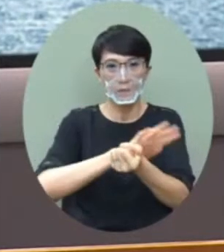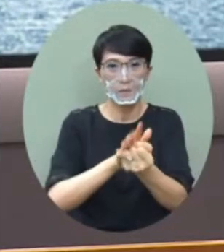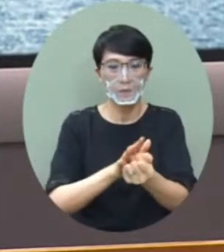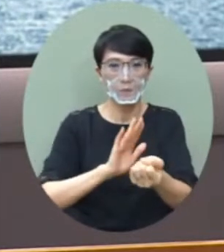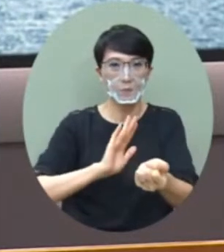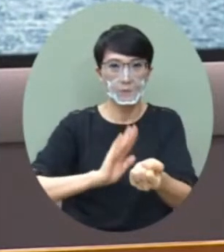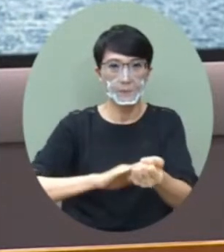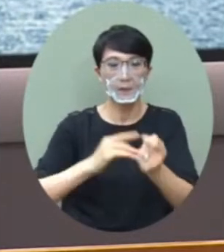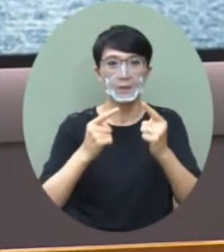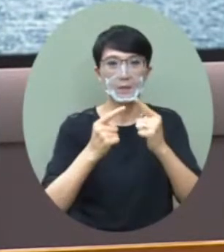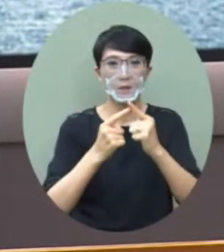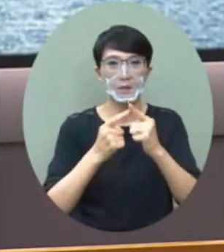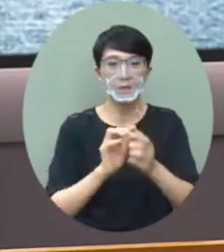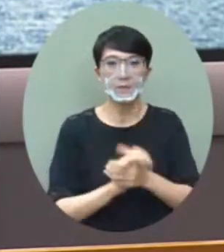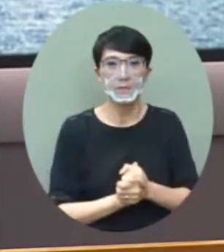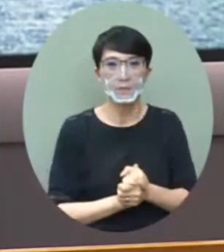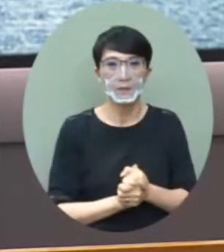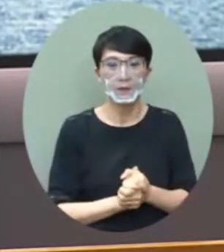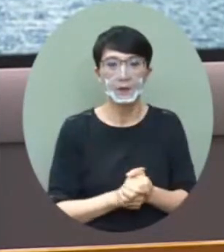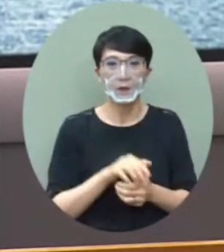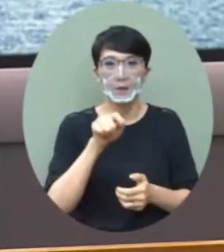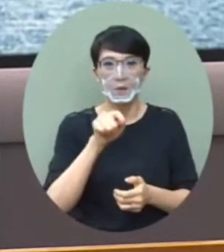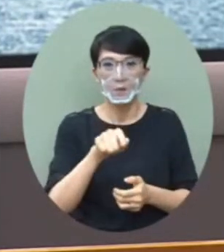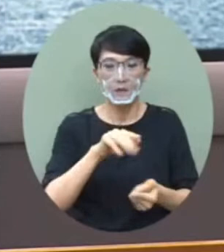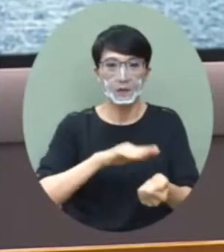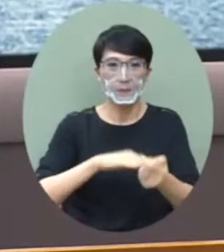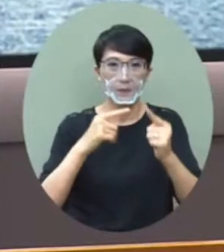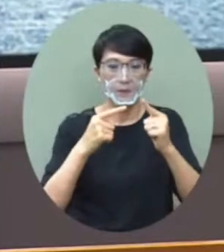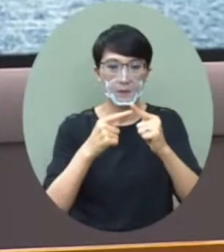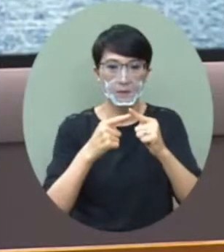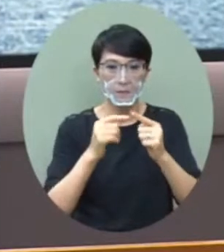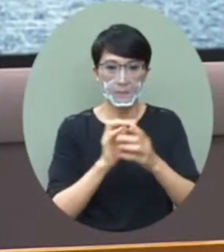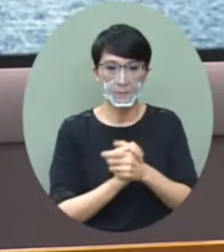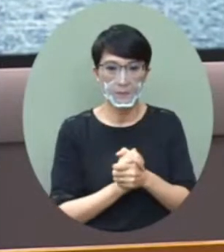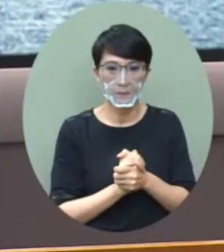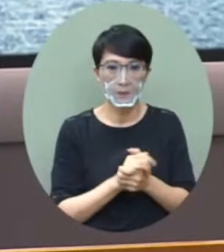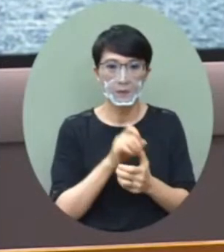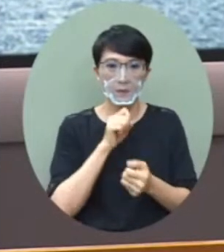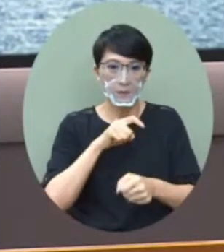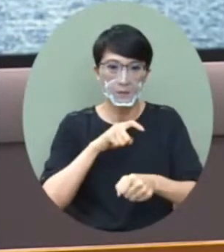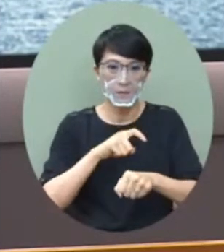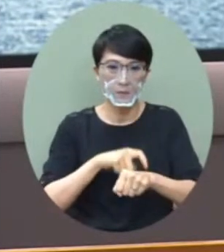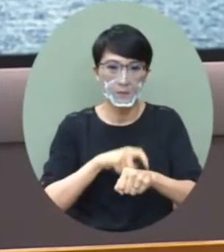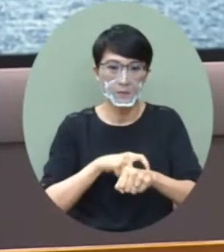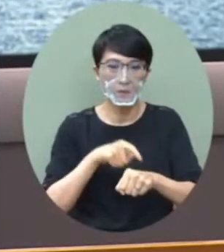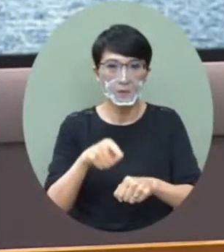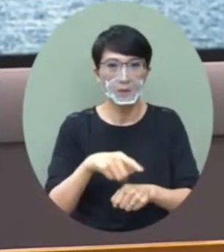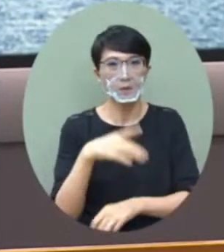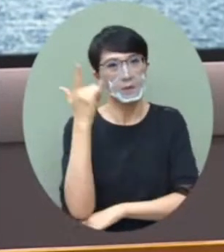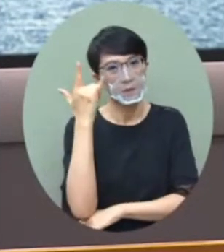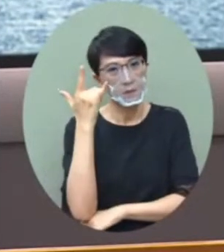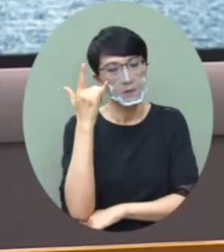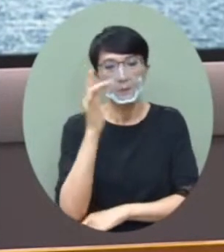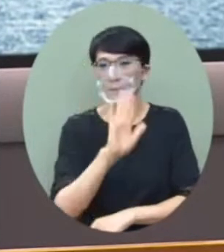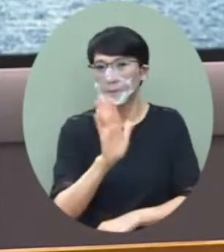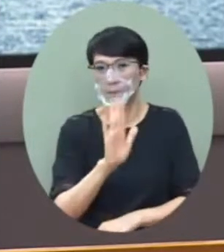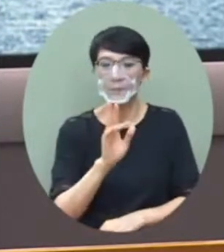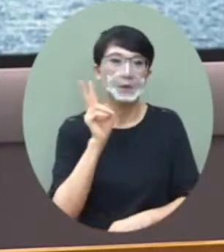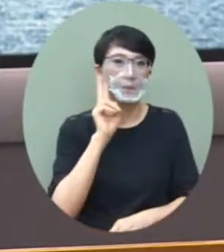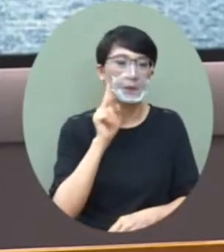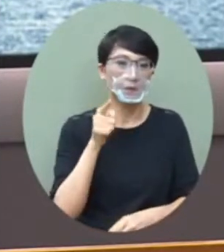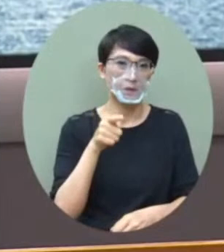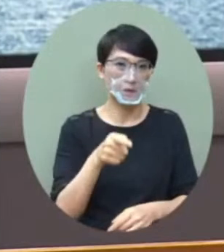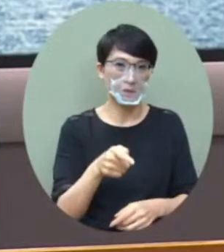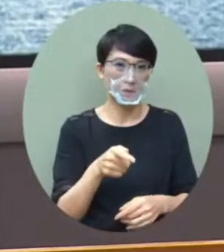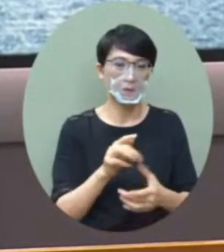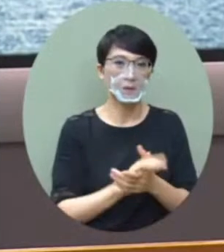our hospitals have been converted to receive COVID patients. We don't want patients to